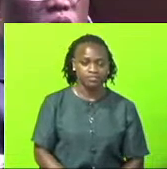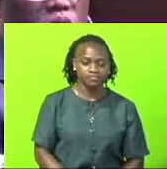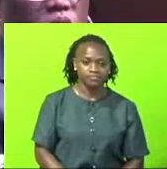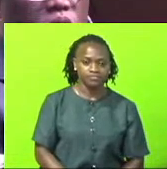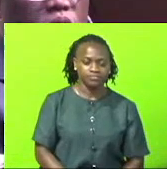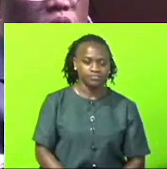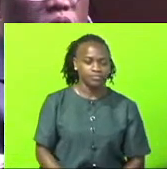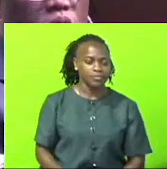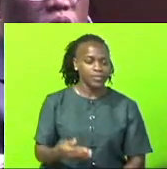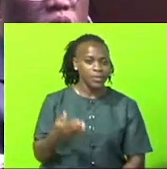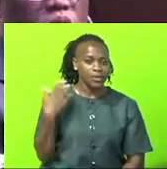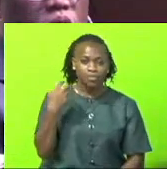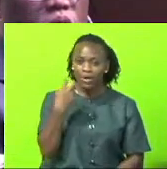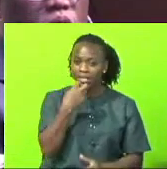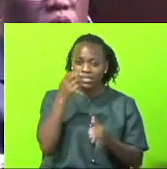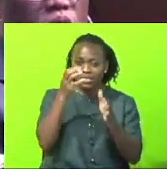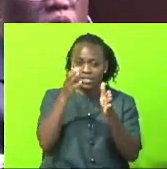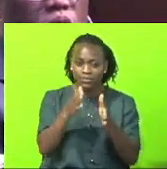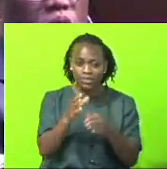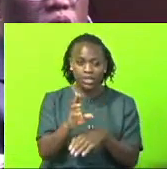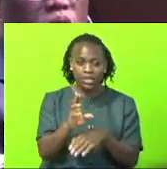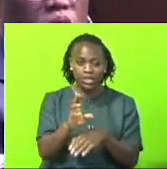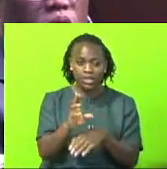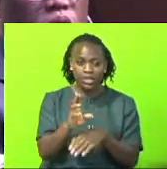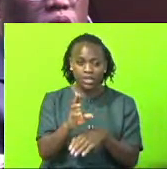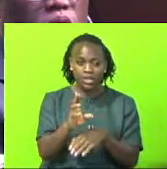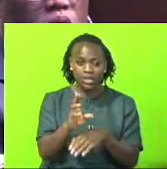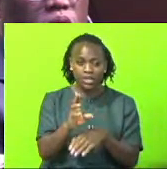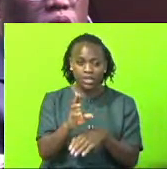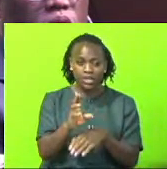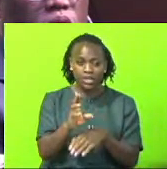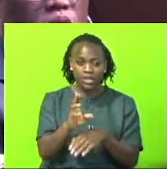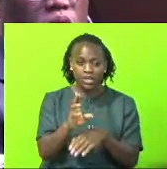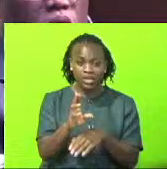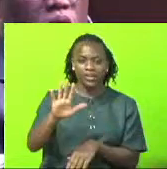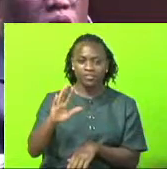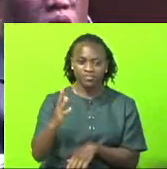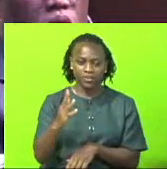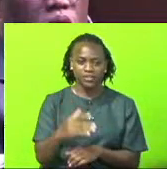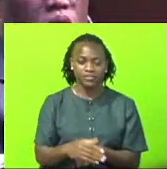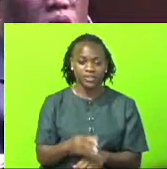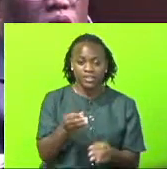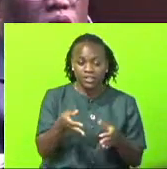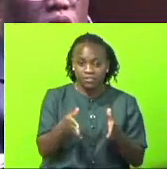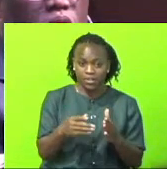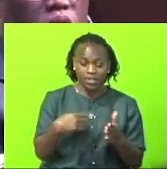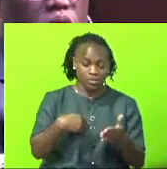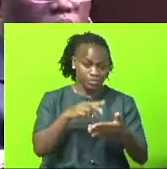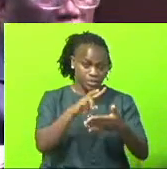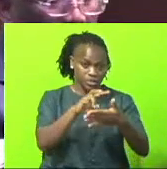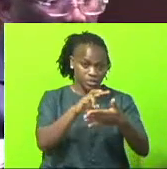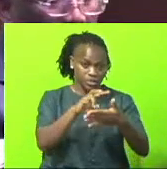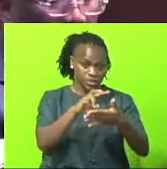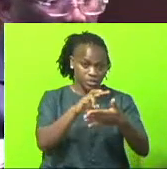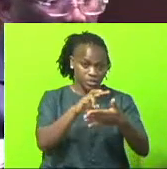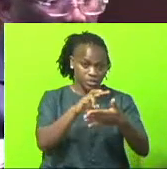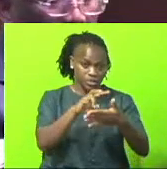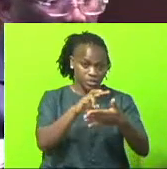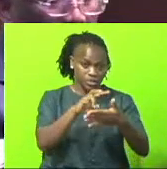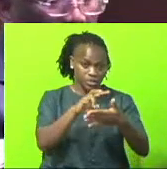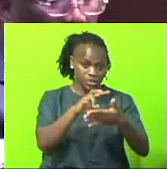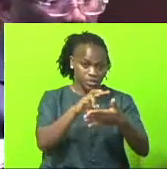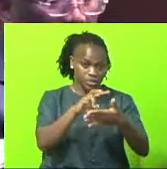speaker referred us to Article 55.5, and with your permission, I may want to read.